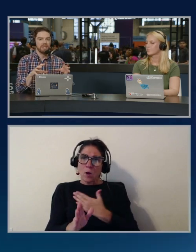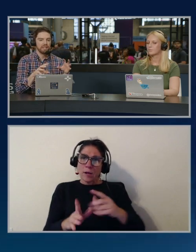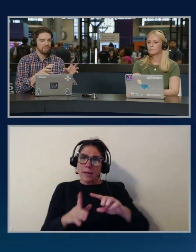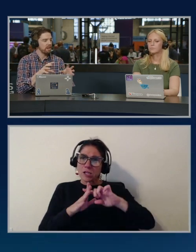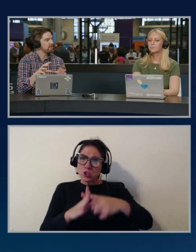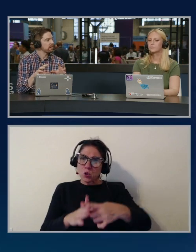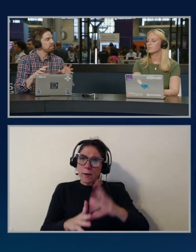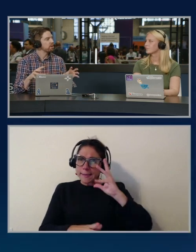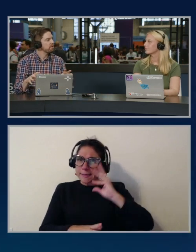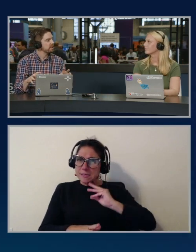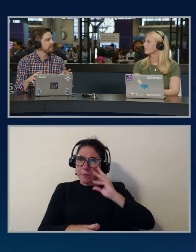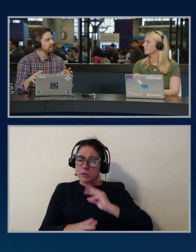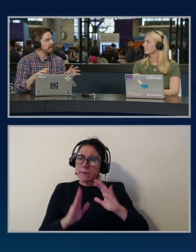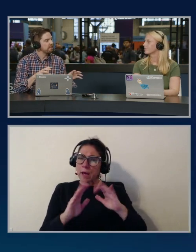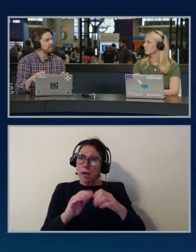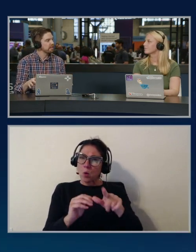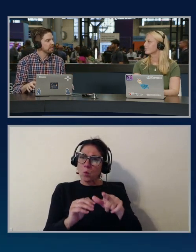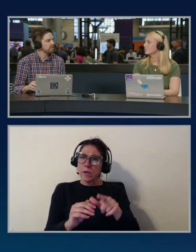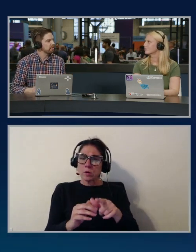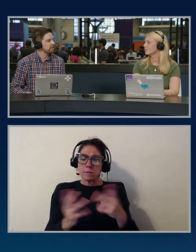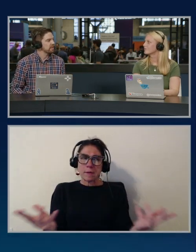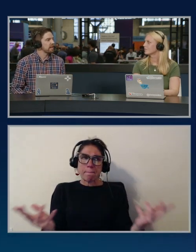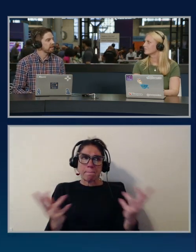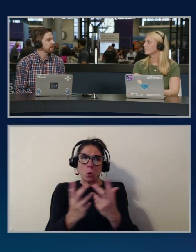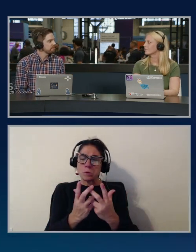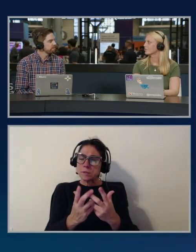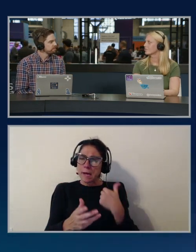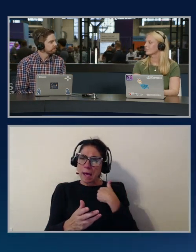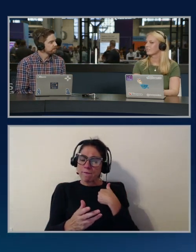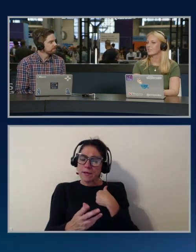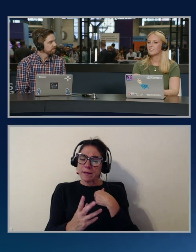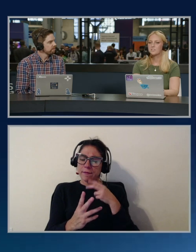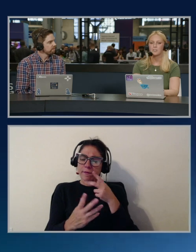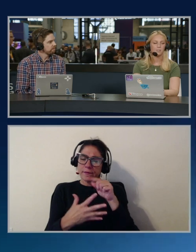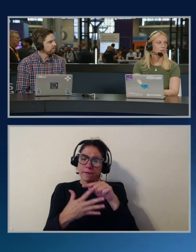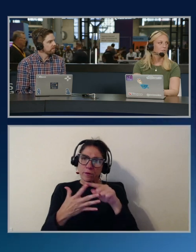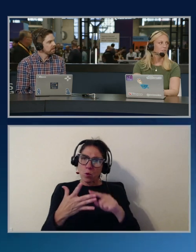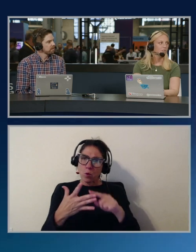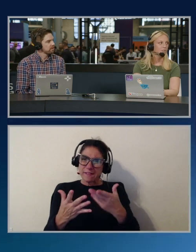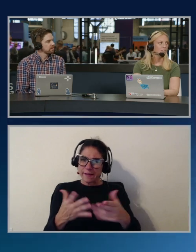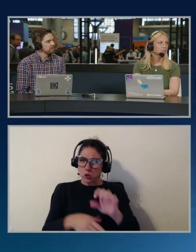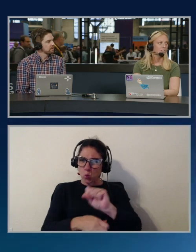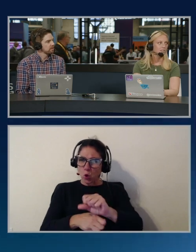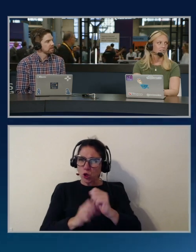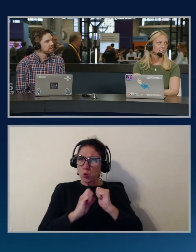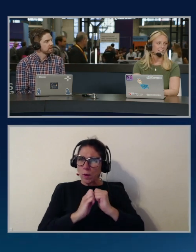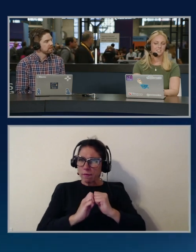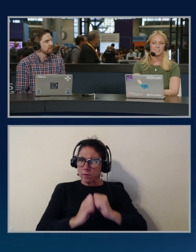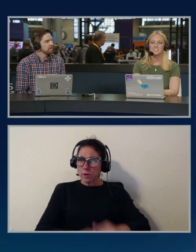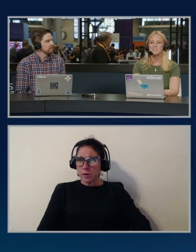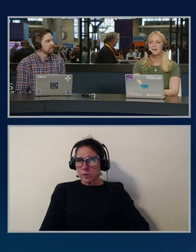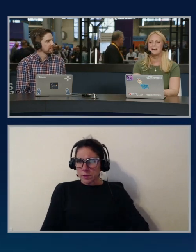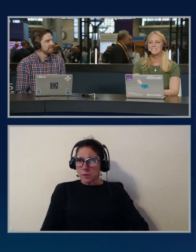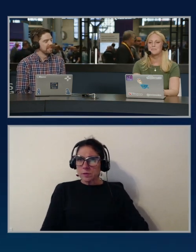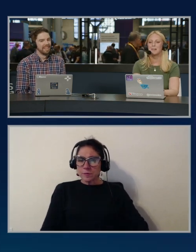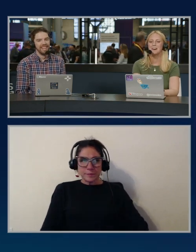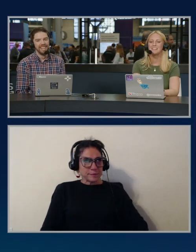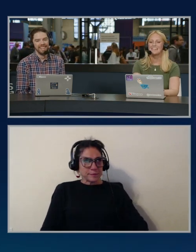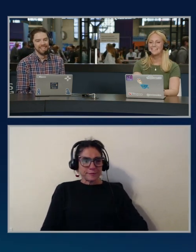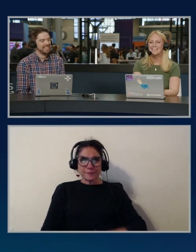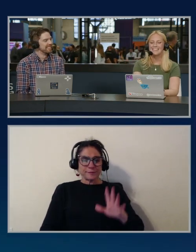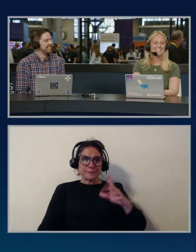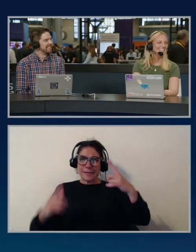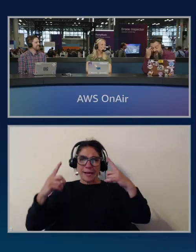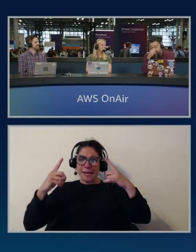experience because of the way we're composing and having these agents work together. That's really cool. Yeah, Adrian's mind is blown.